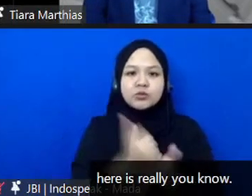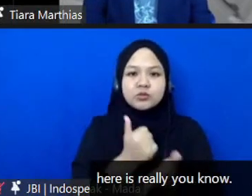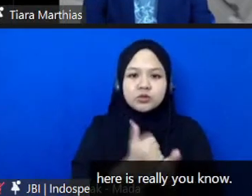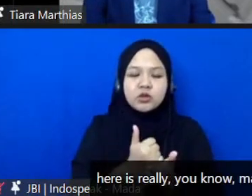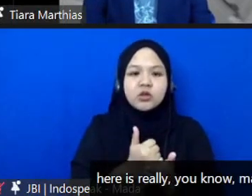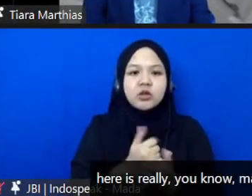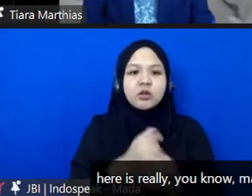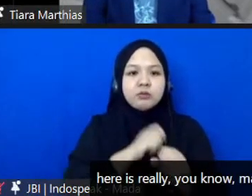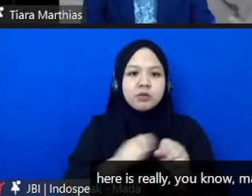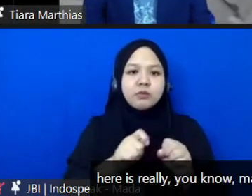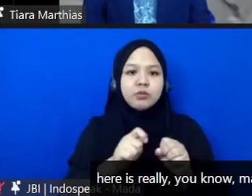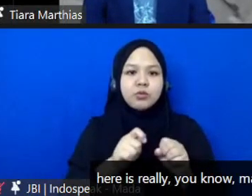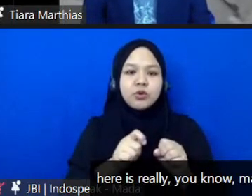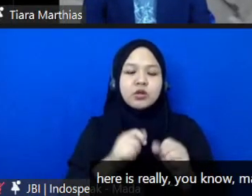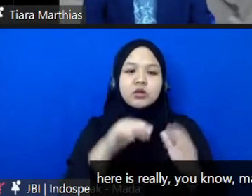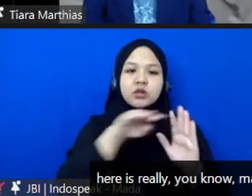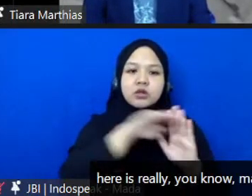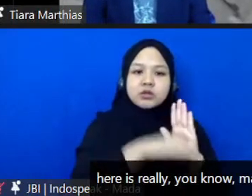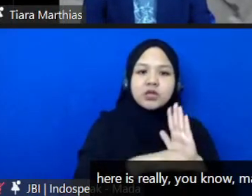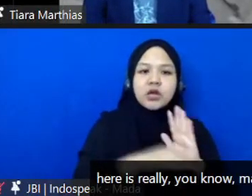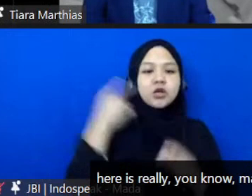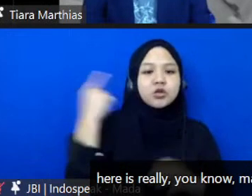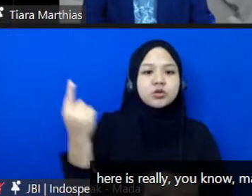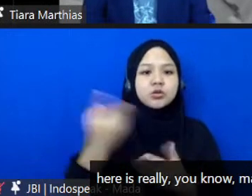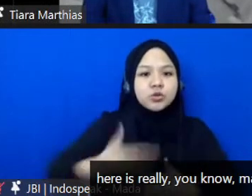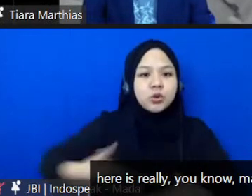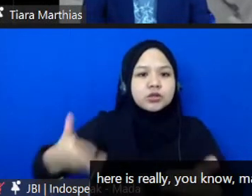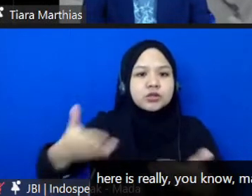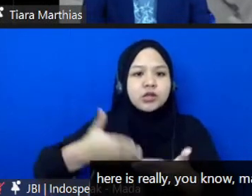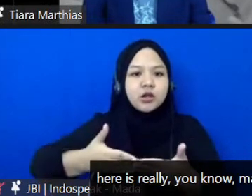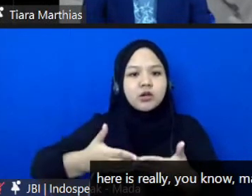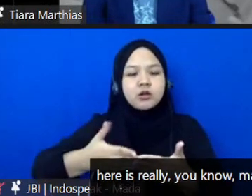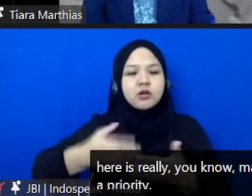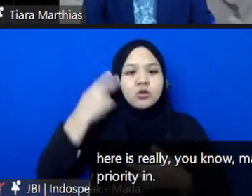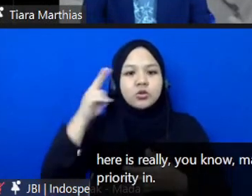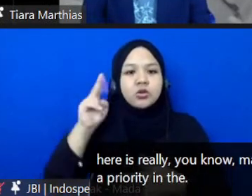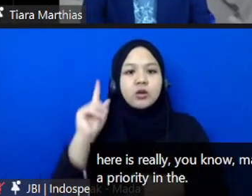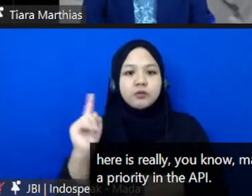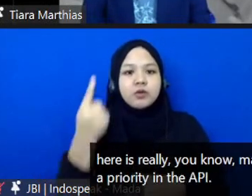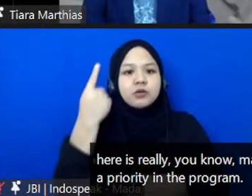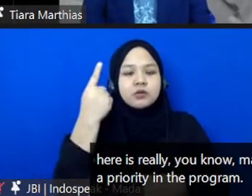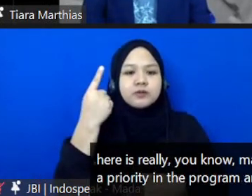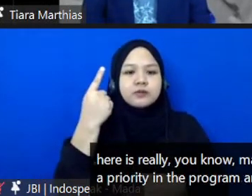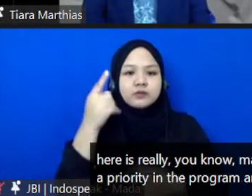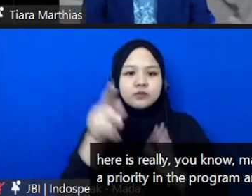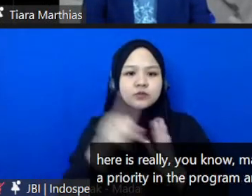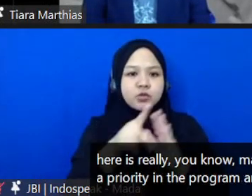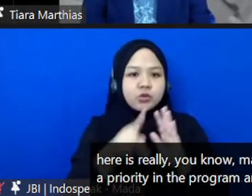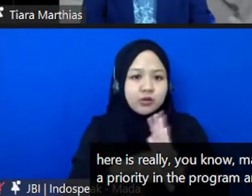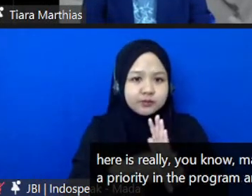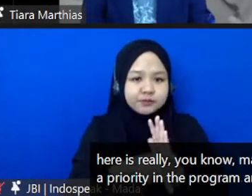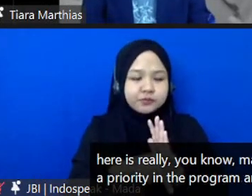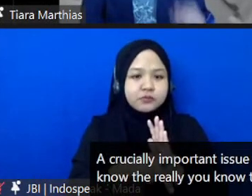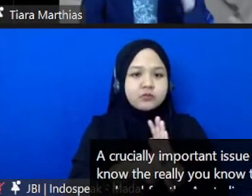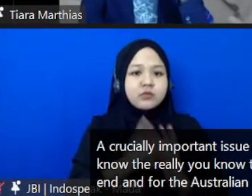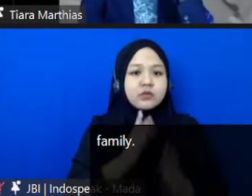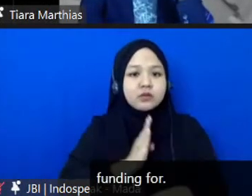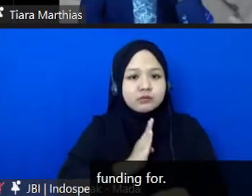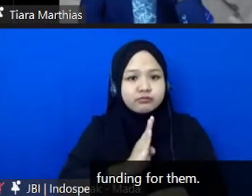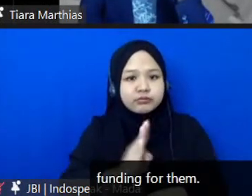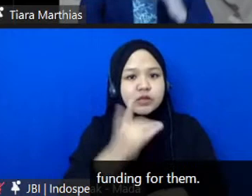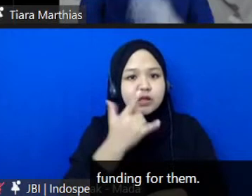make social policy initiatives a priority in the aid program and maintain consistent funding for